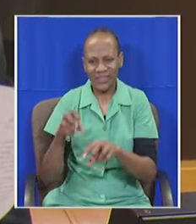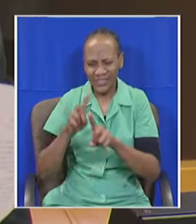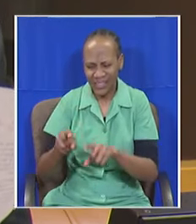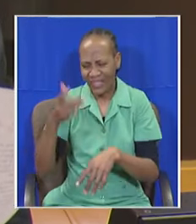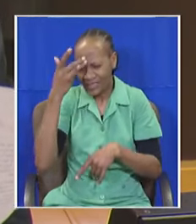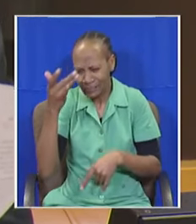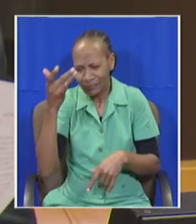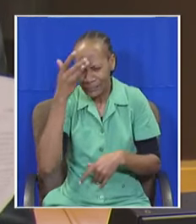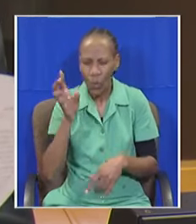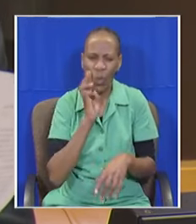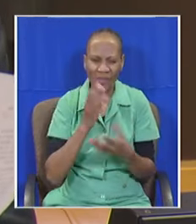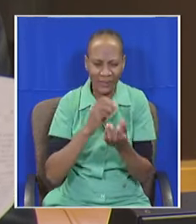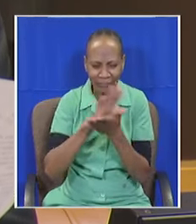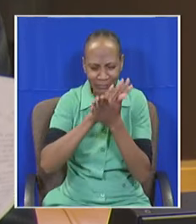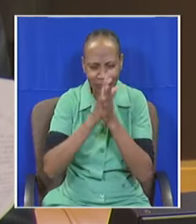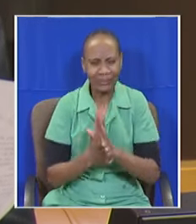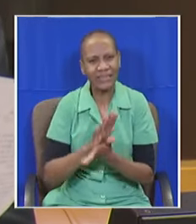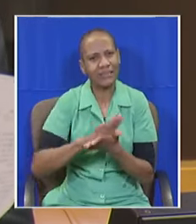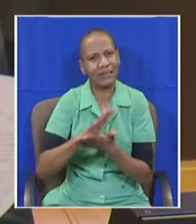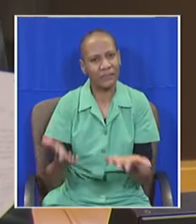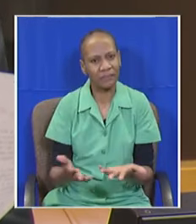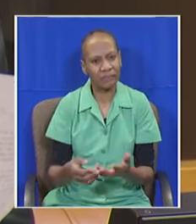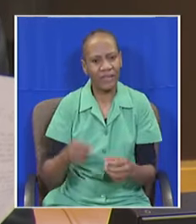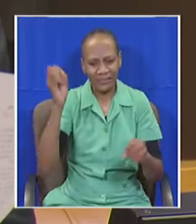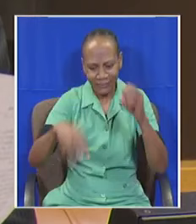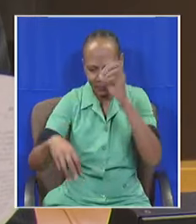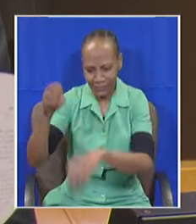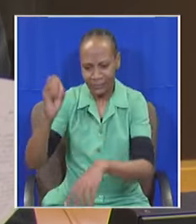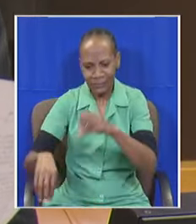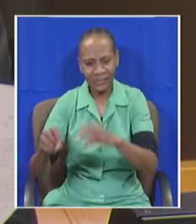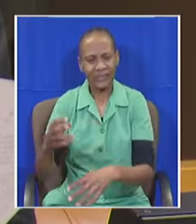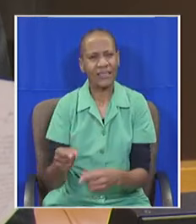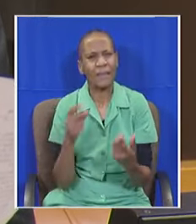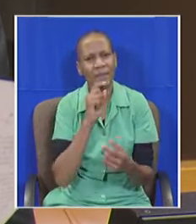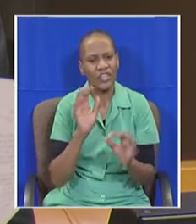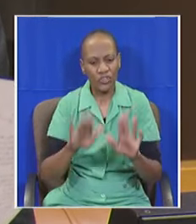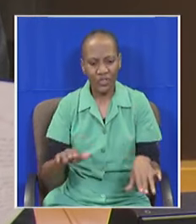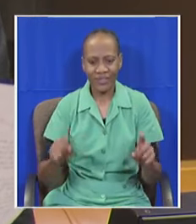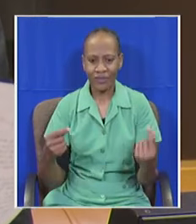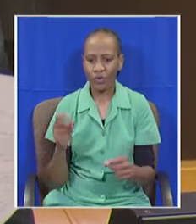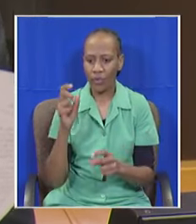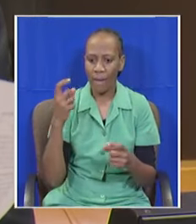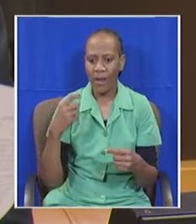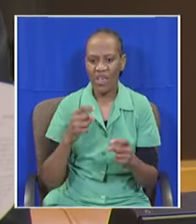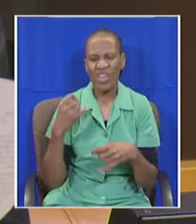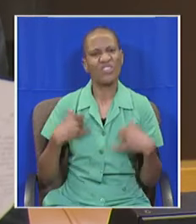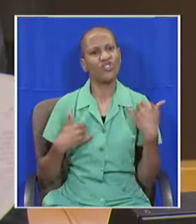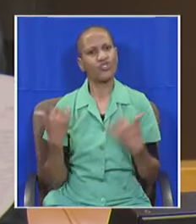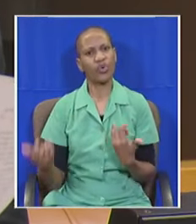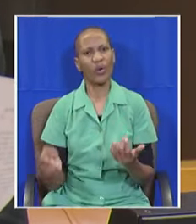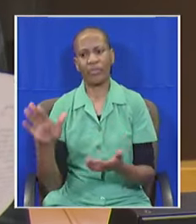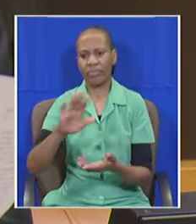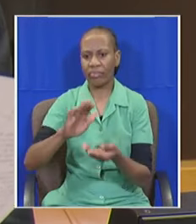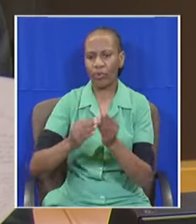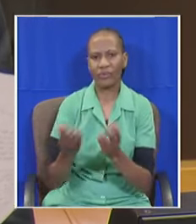pollution of water. This practice of littering robs children of a safe playing environment. It is wrong